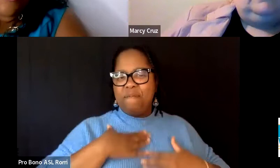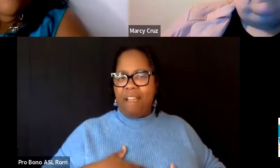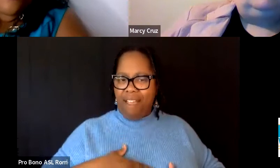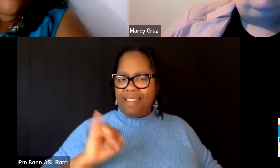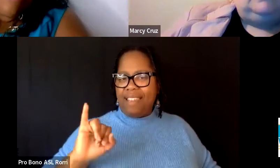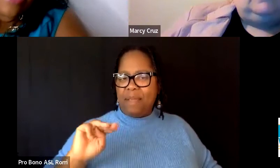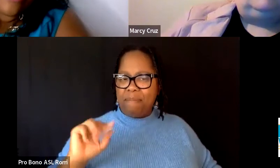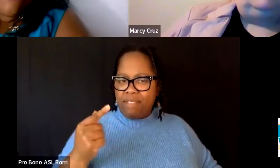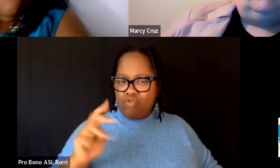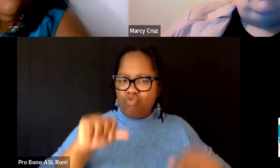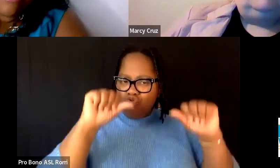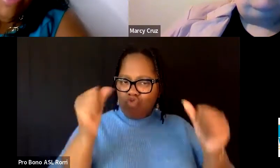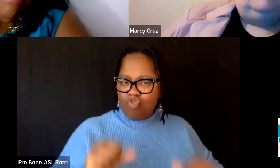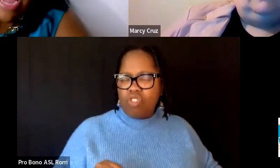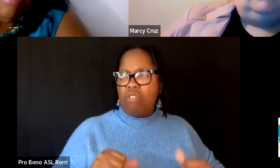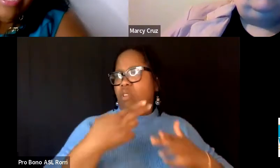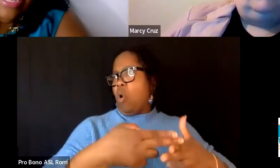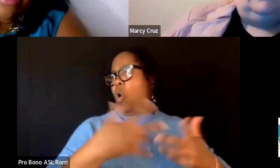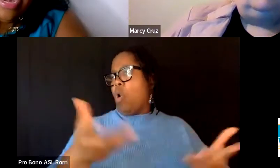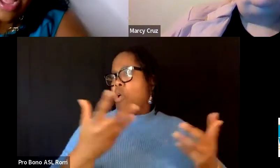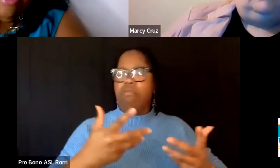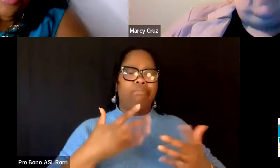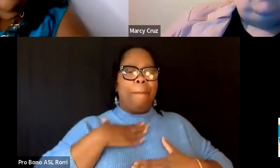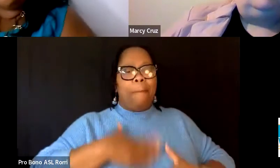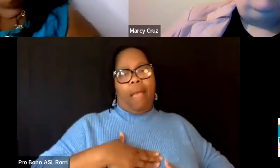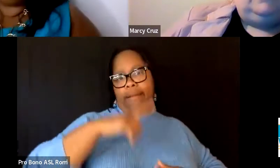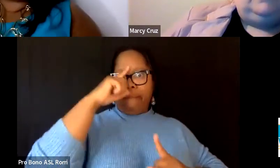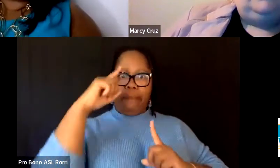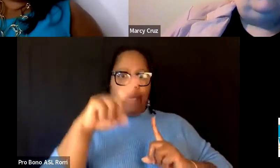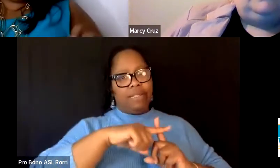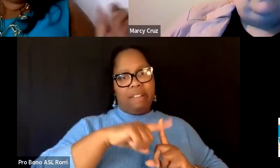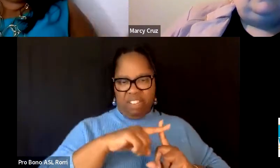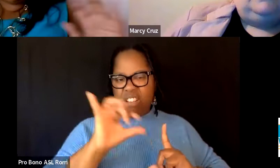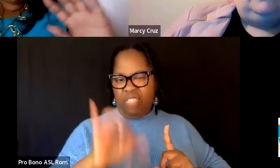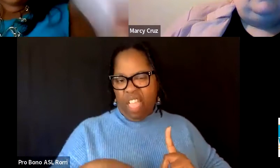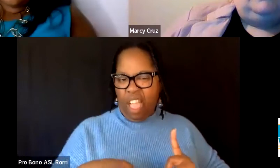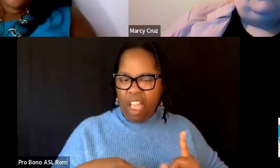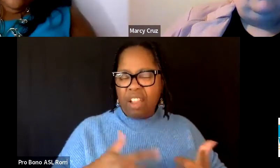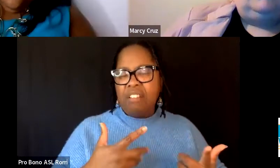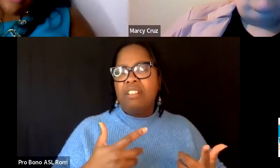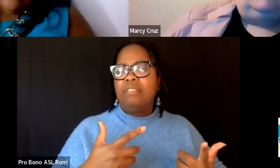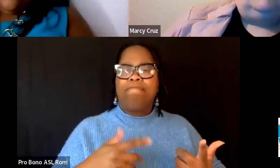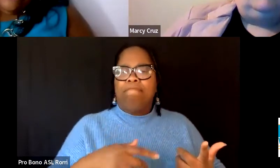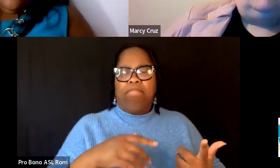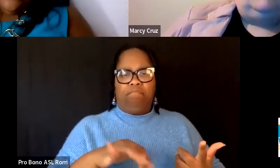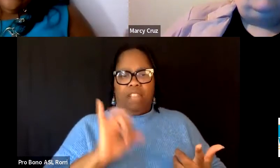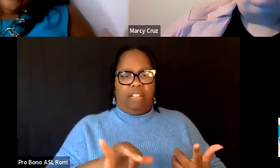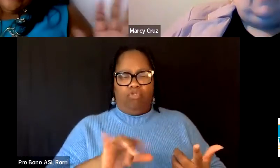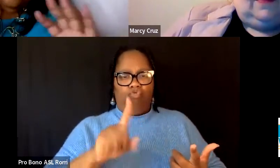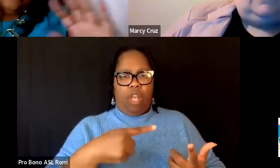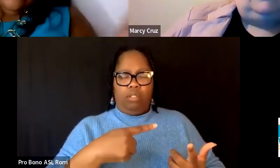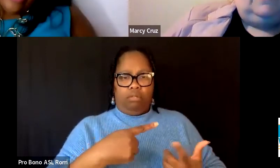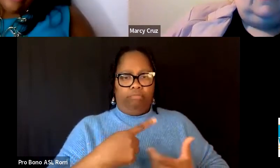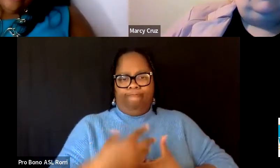is called, positive. I mean, body positivity now. Mm-hmm. Because that's something that's just ingrained in me. So,